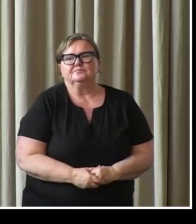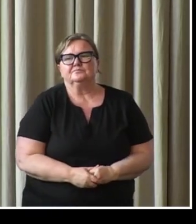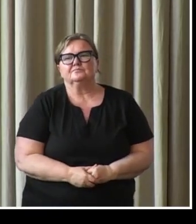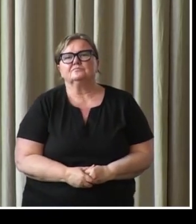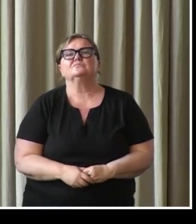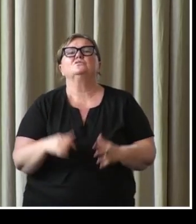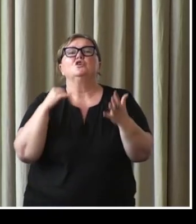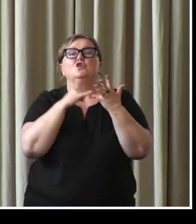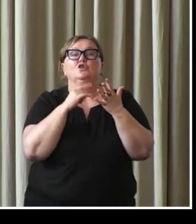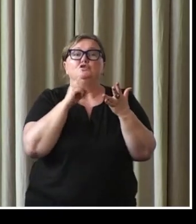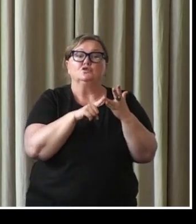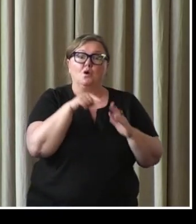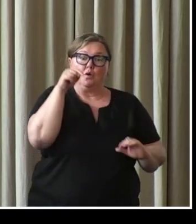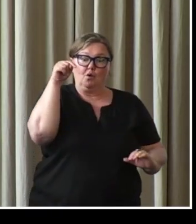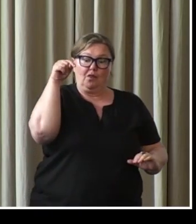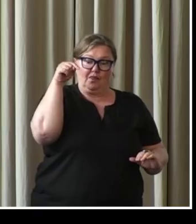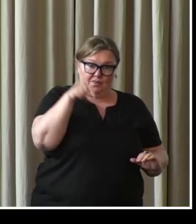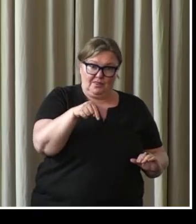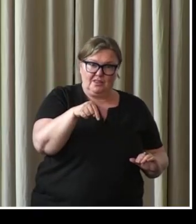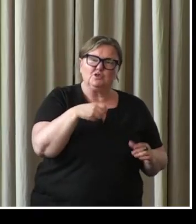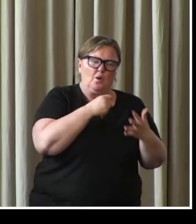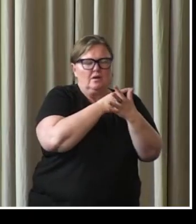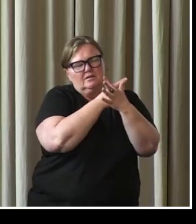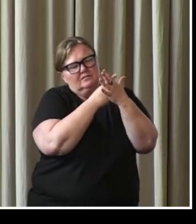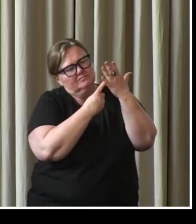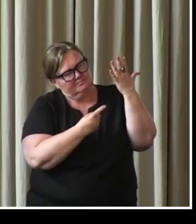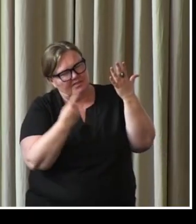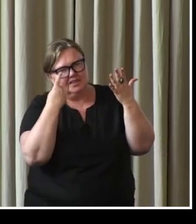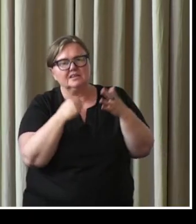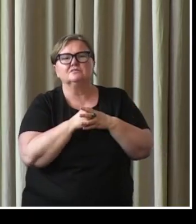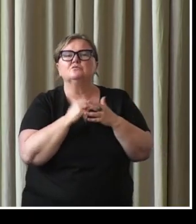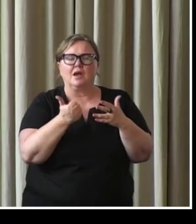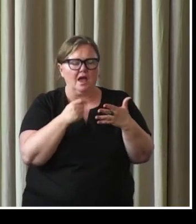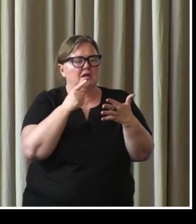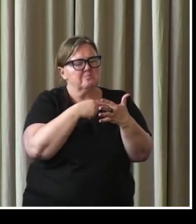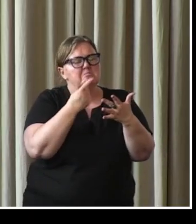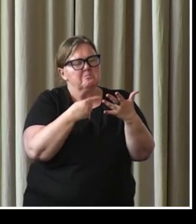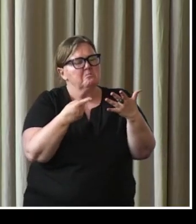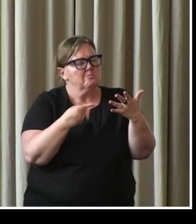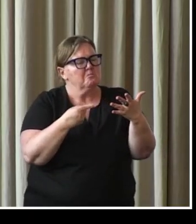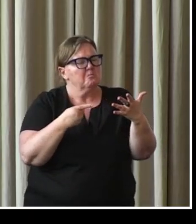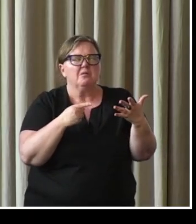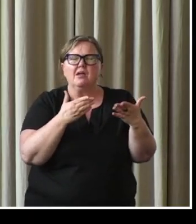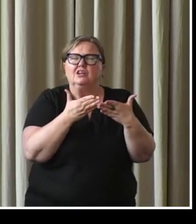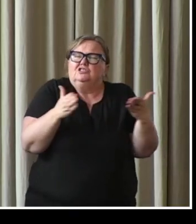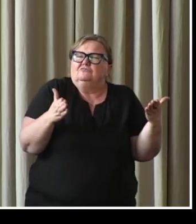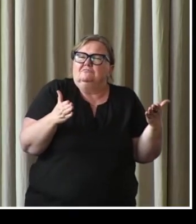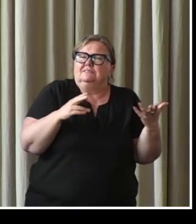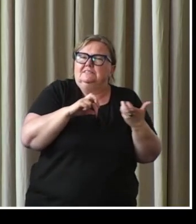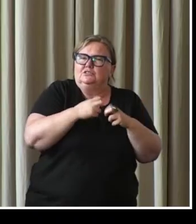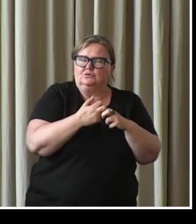So with these findings in mind, and once again acknowledging that these are general issues